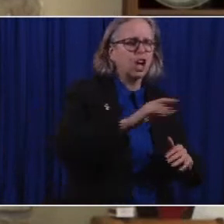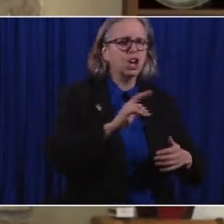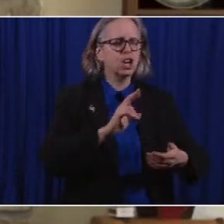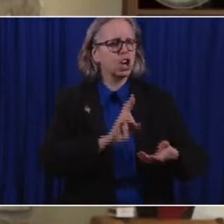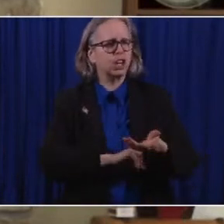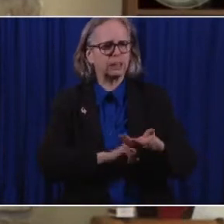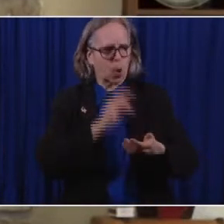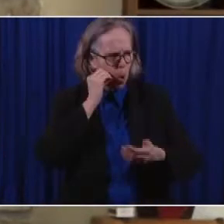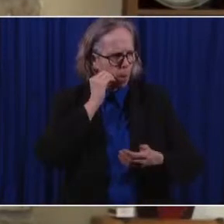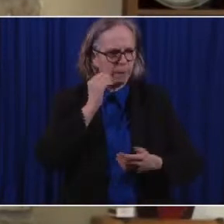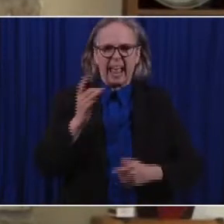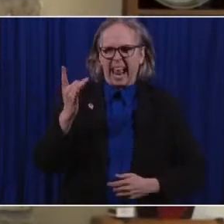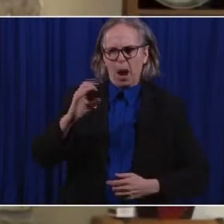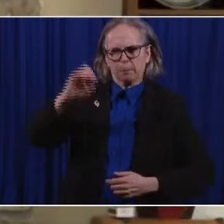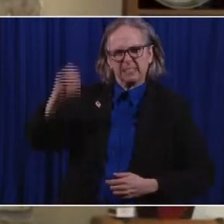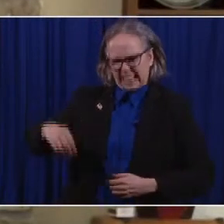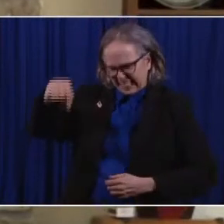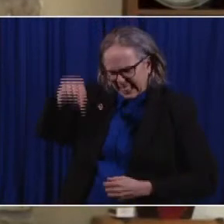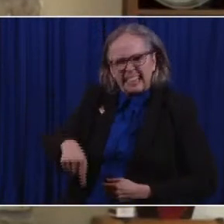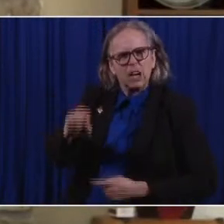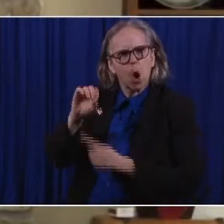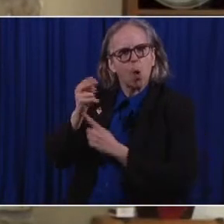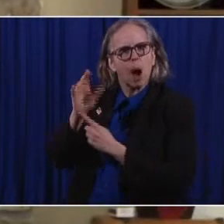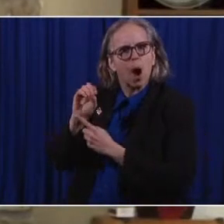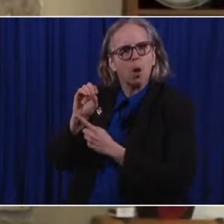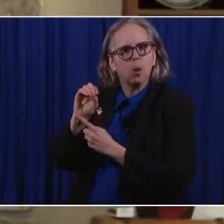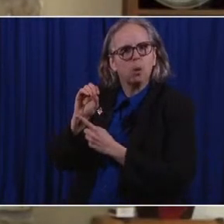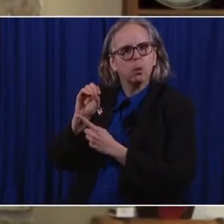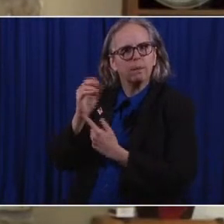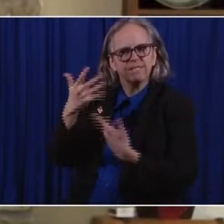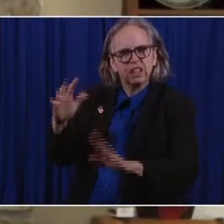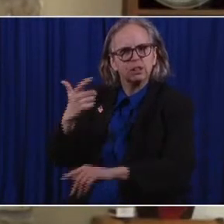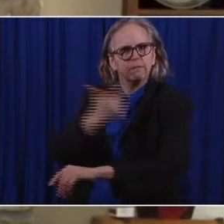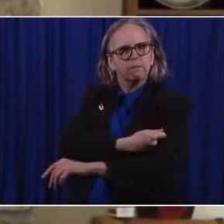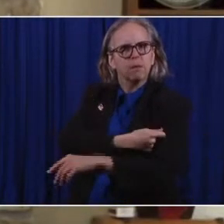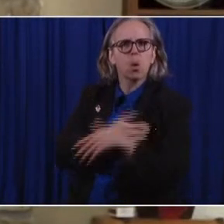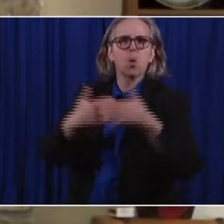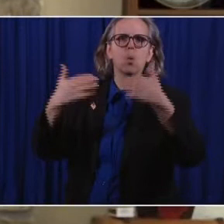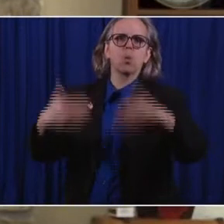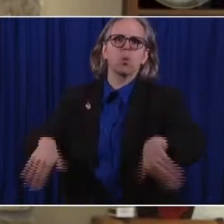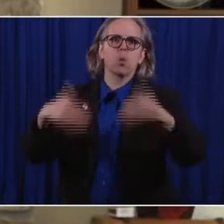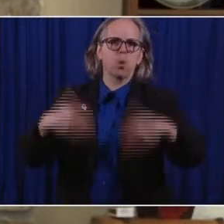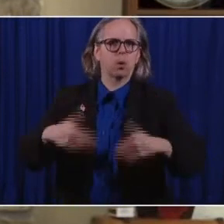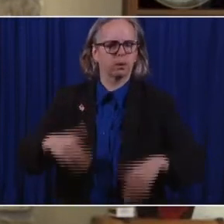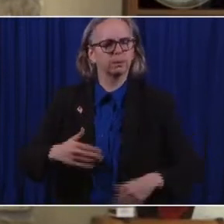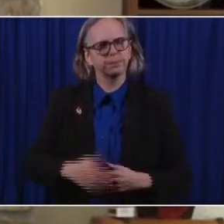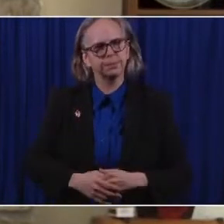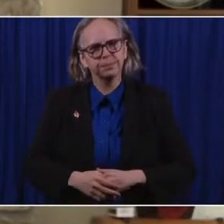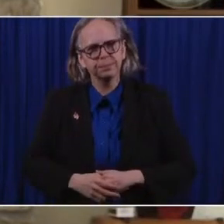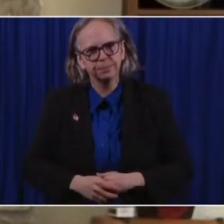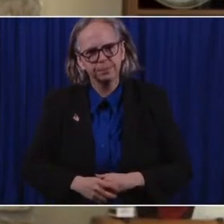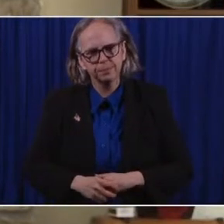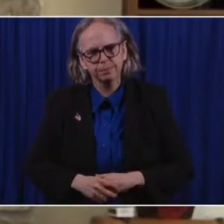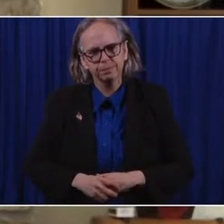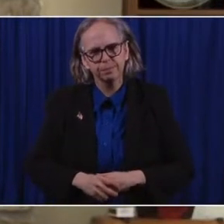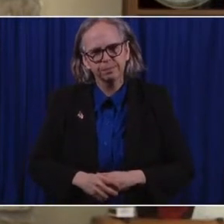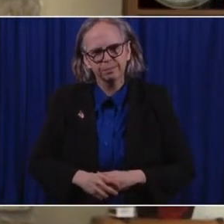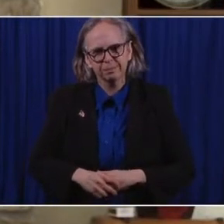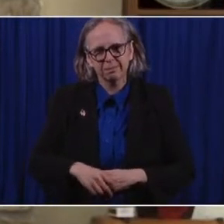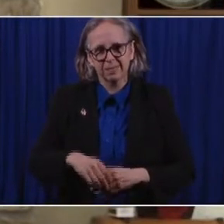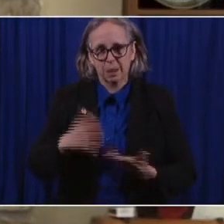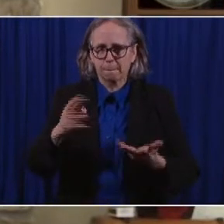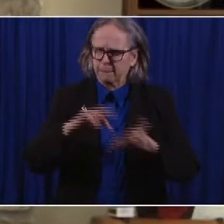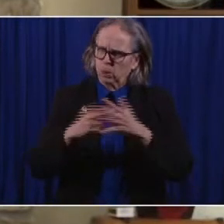here. Let me go continuing on the theme of saving lives. Again, a